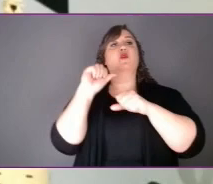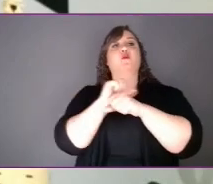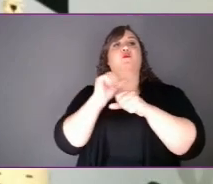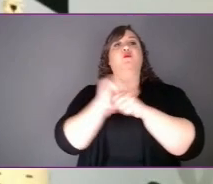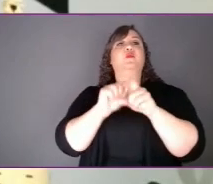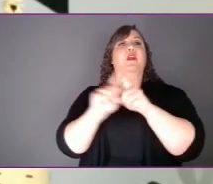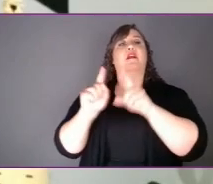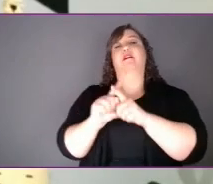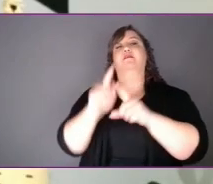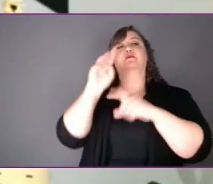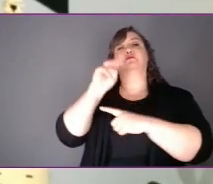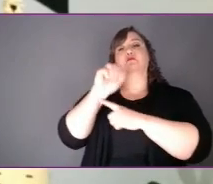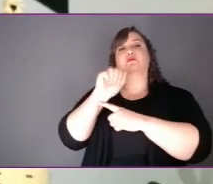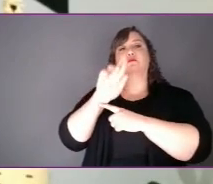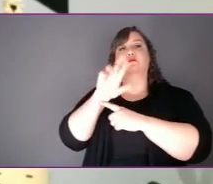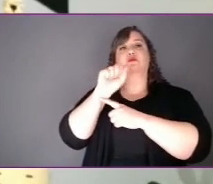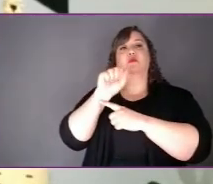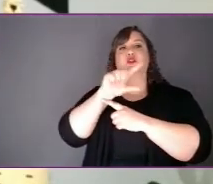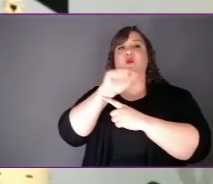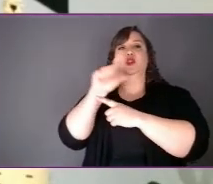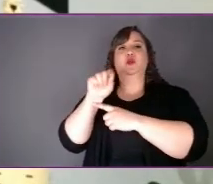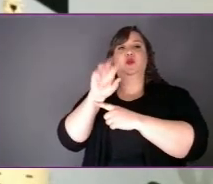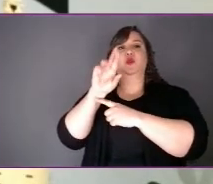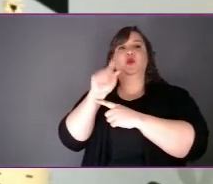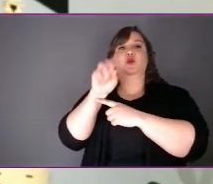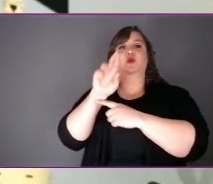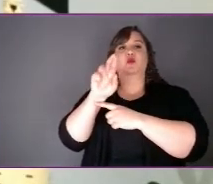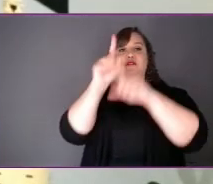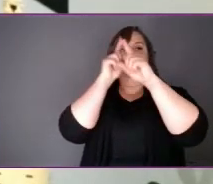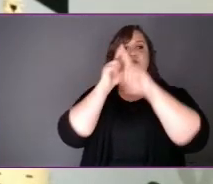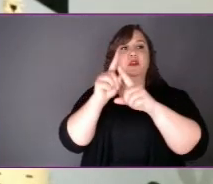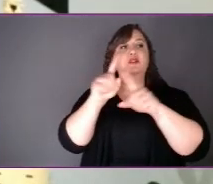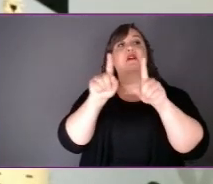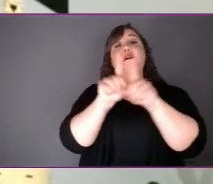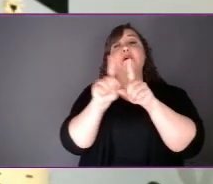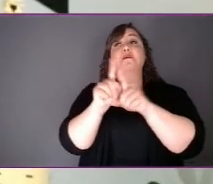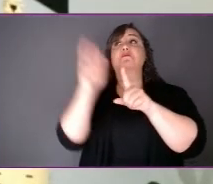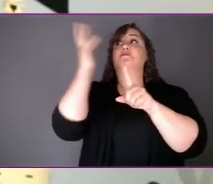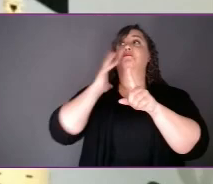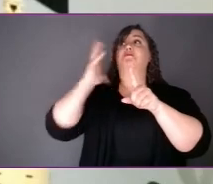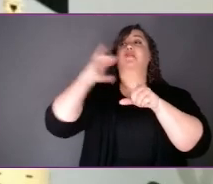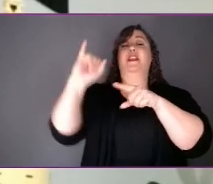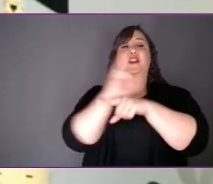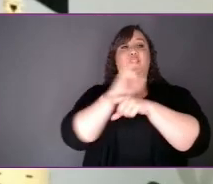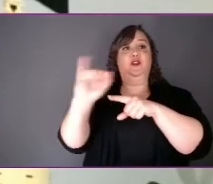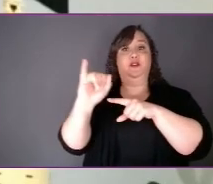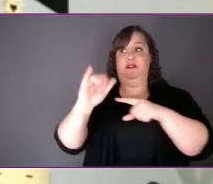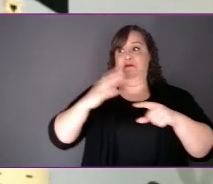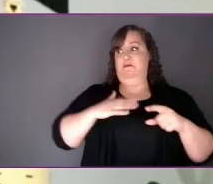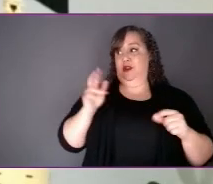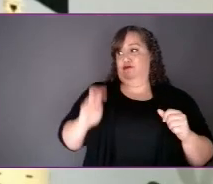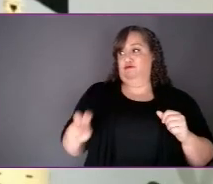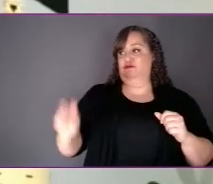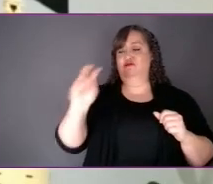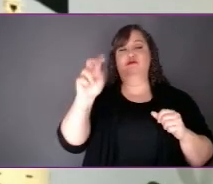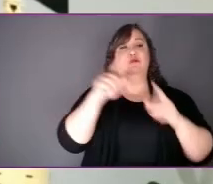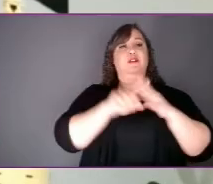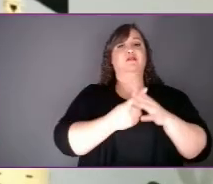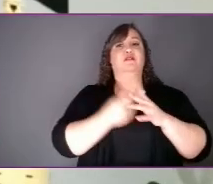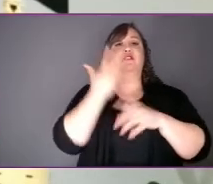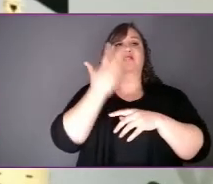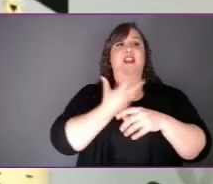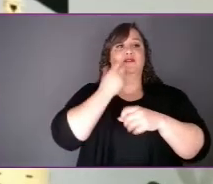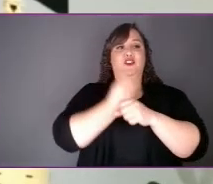our Mars helicopter Ingenuity. My journey started as an intern just 5 years ago before becoming a full-time engineer